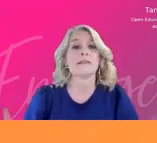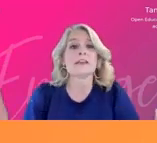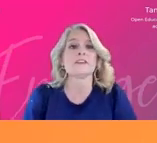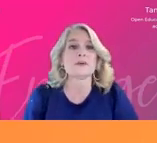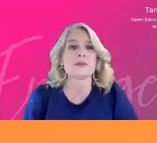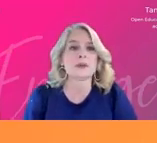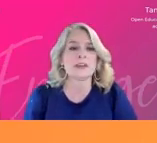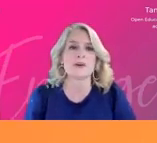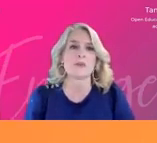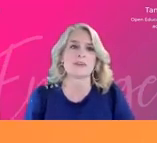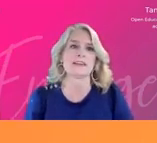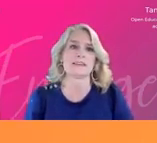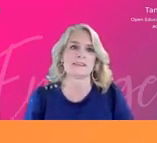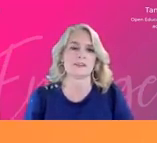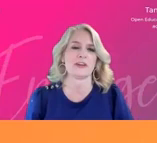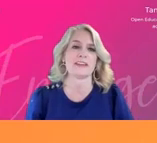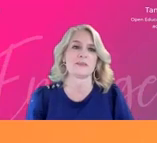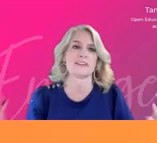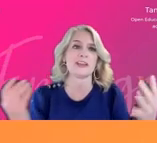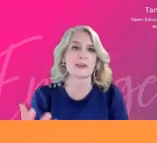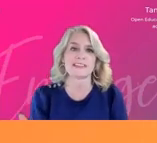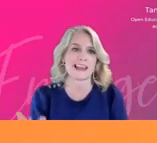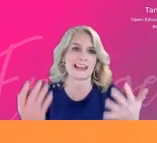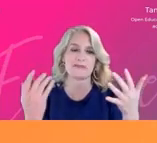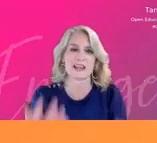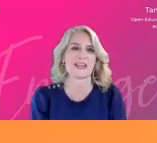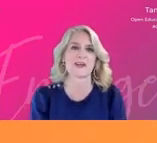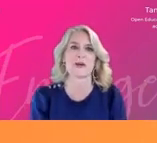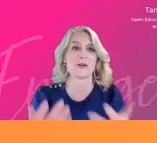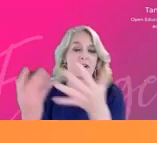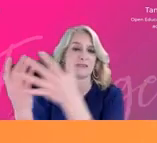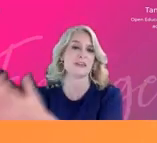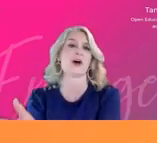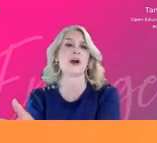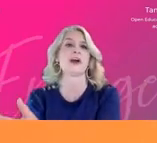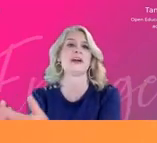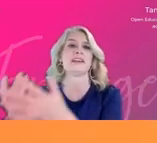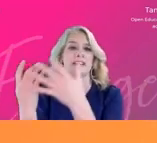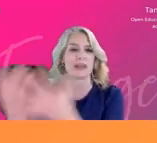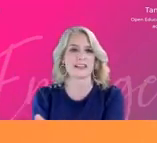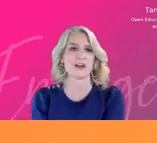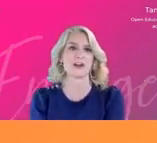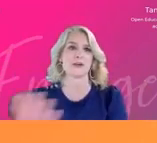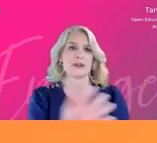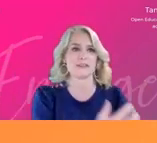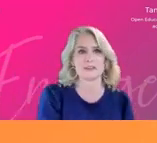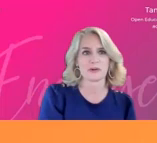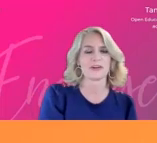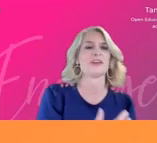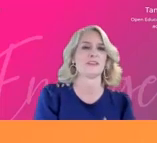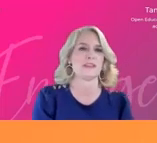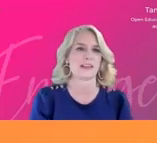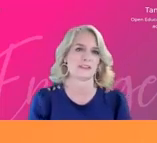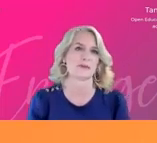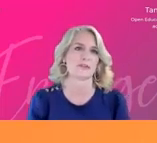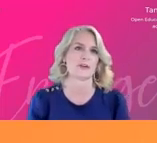And I think too, the beauty of openly licensed curriculum is that you can take it, make it your own. You want it to be longer, make it longer. You want it to be shorter,